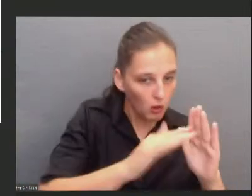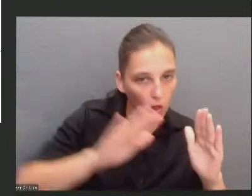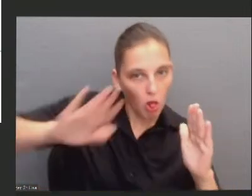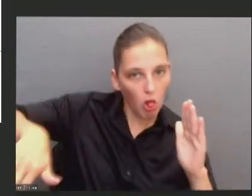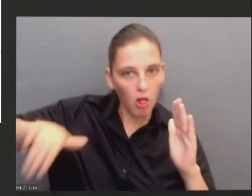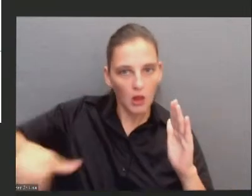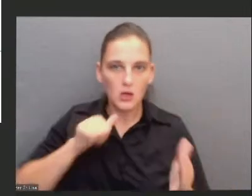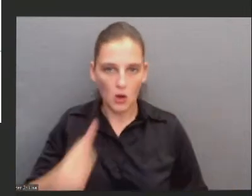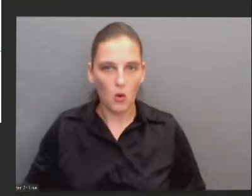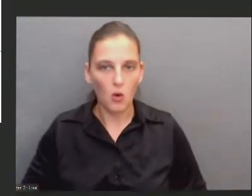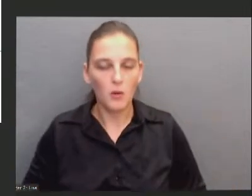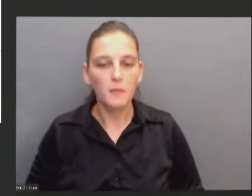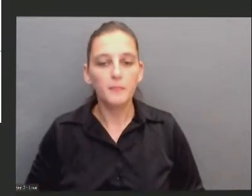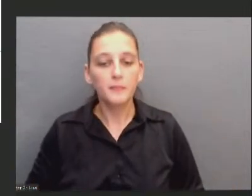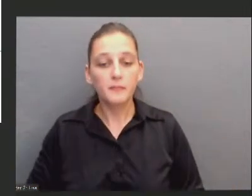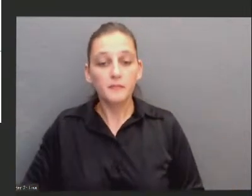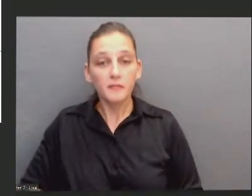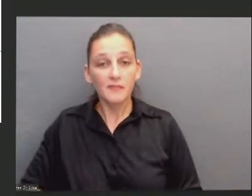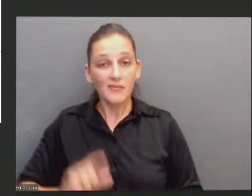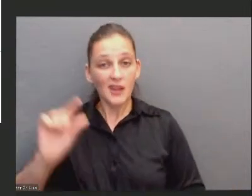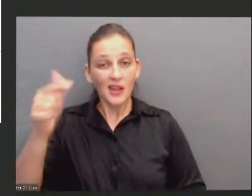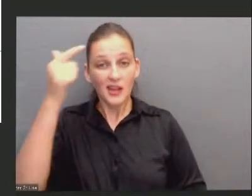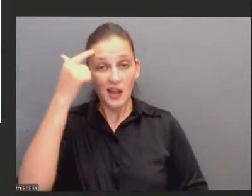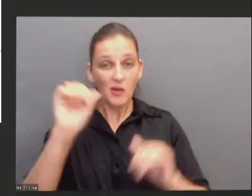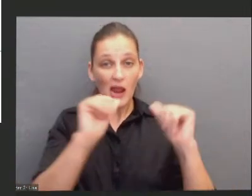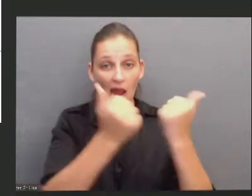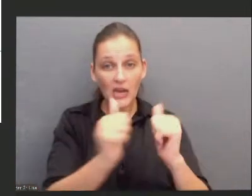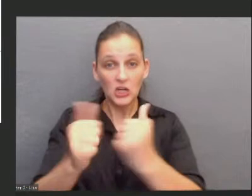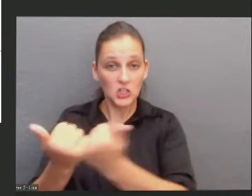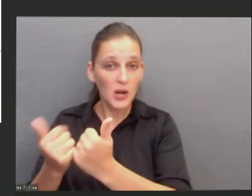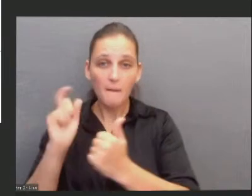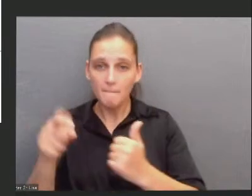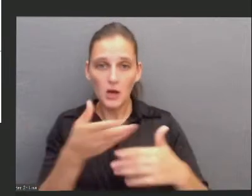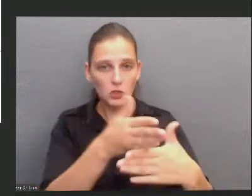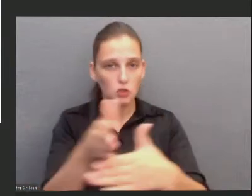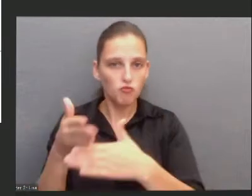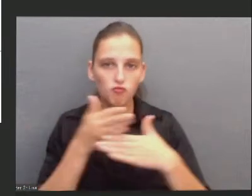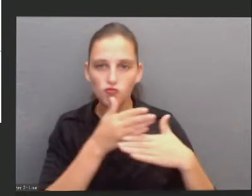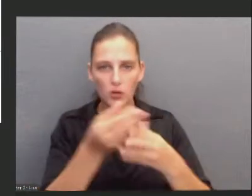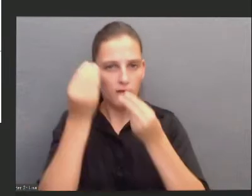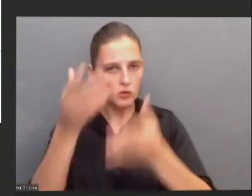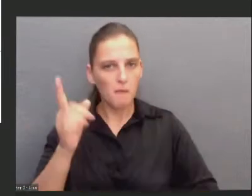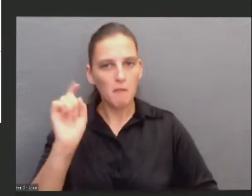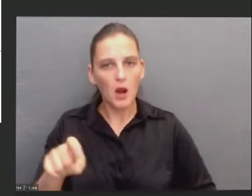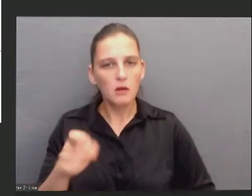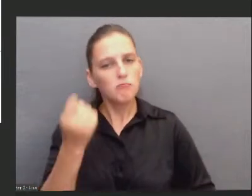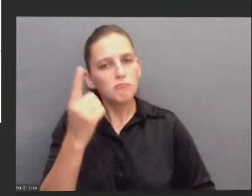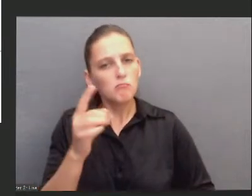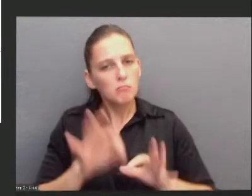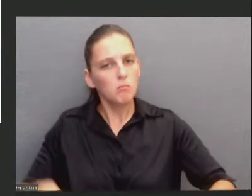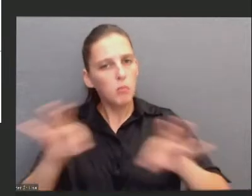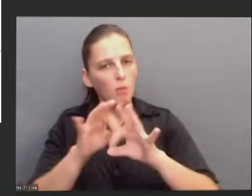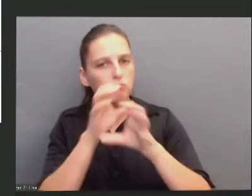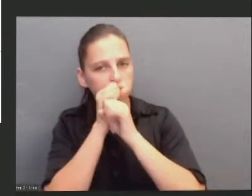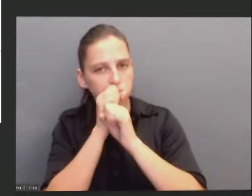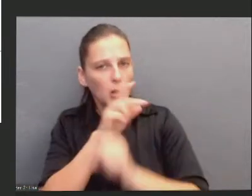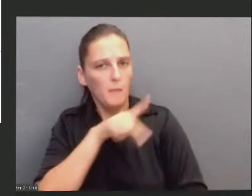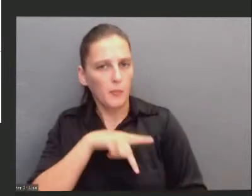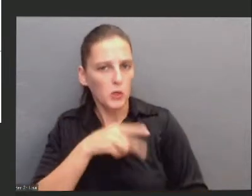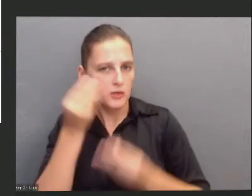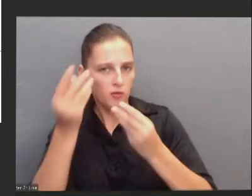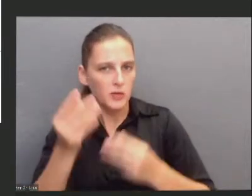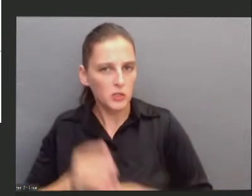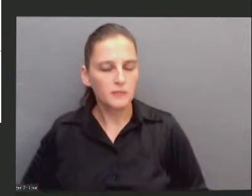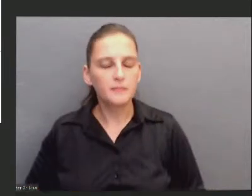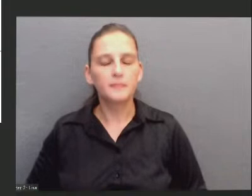sharing across government at all levels while protecting confidentiality of personal information. The